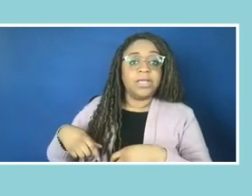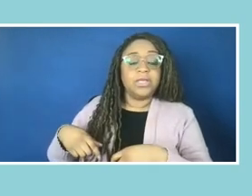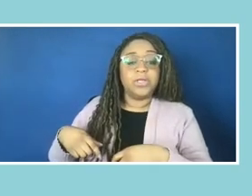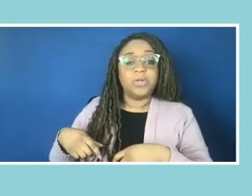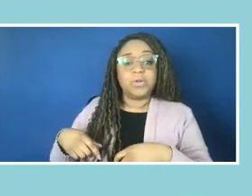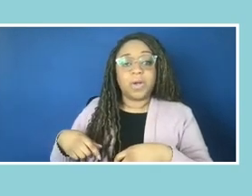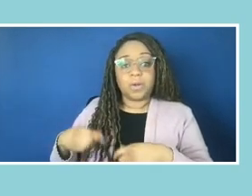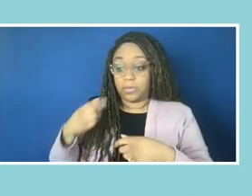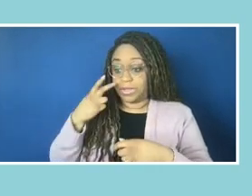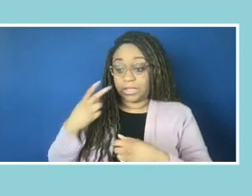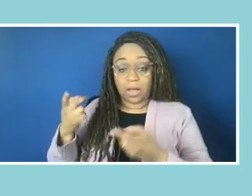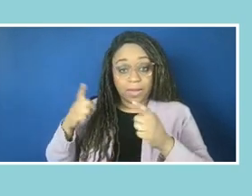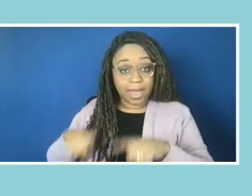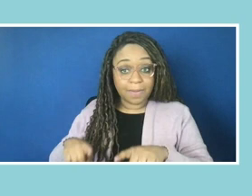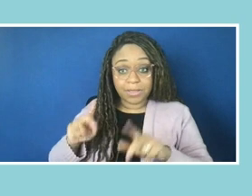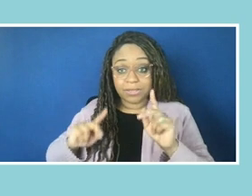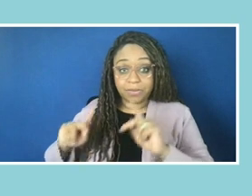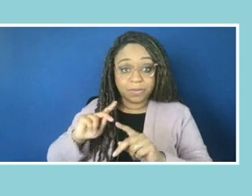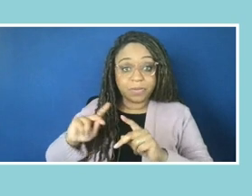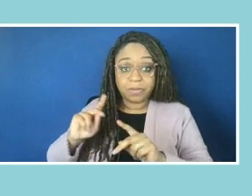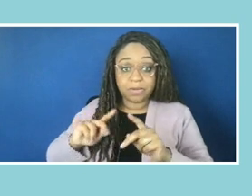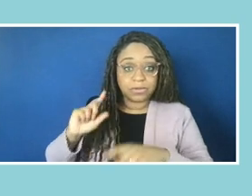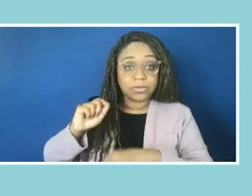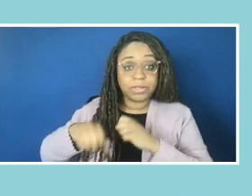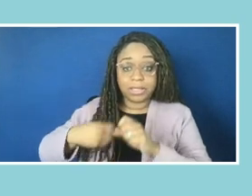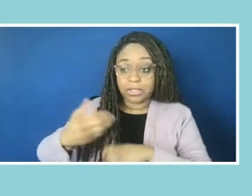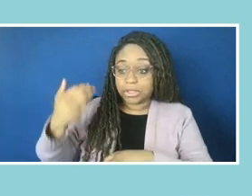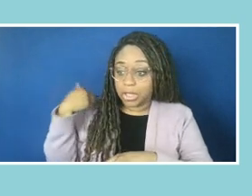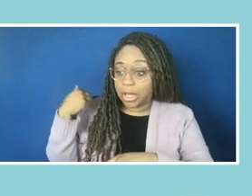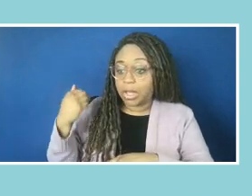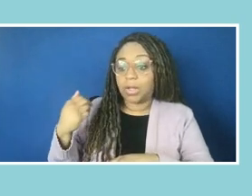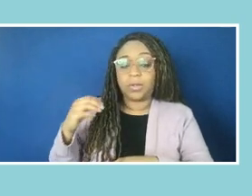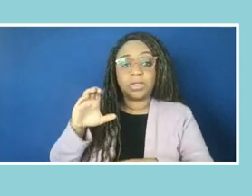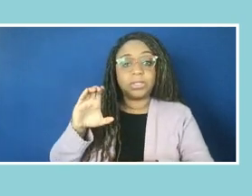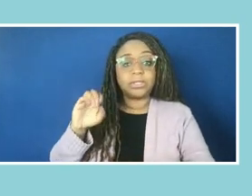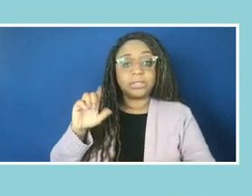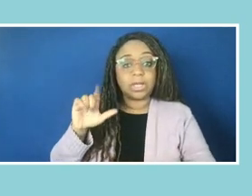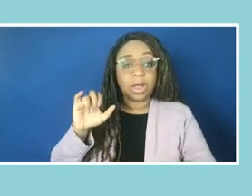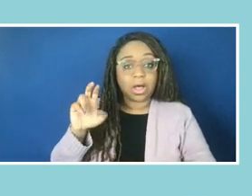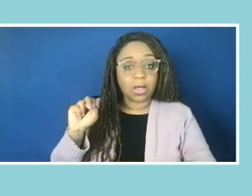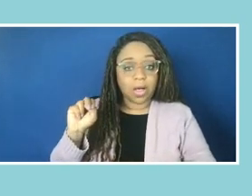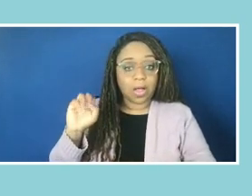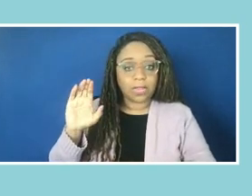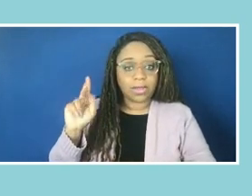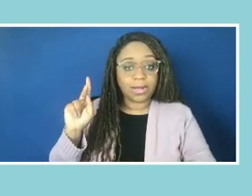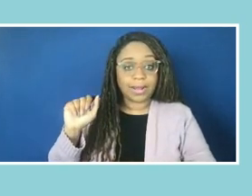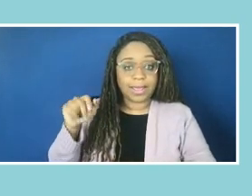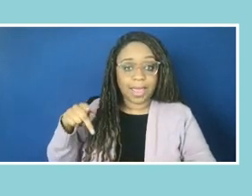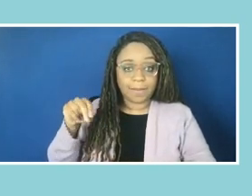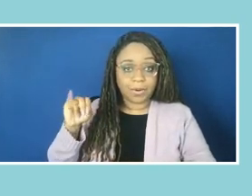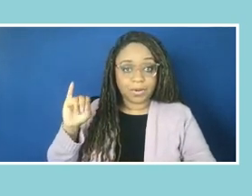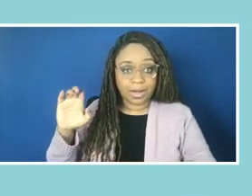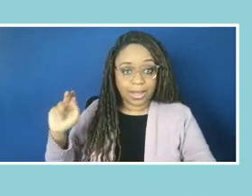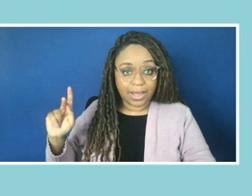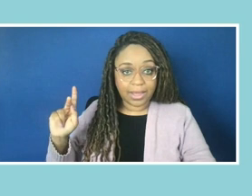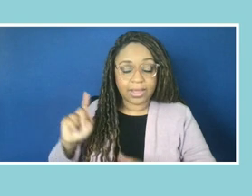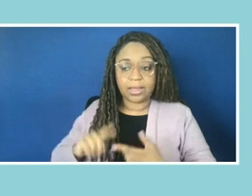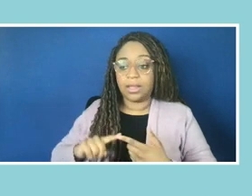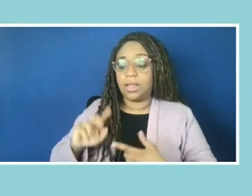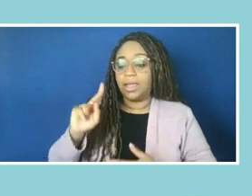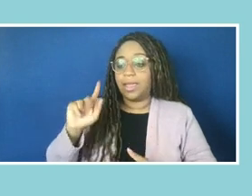what happened to the Dixiecks. We saw what happened to Colin Kaepernick. We saw what happened to Kathy Griffin, you know. And let us